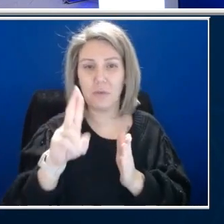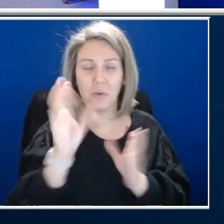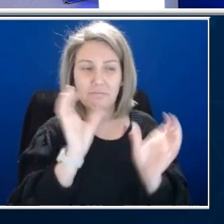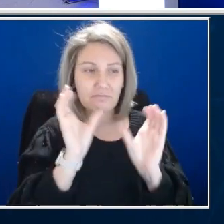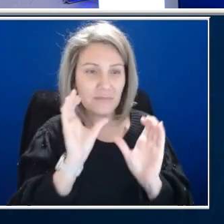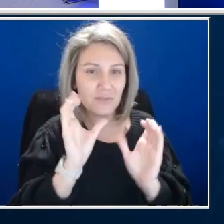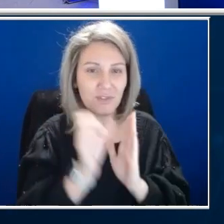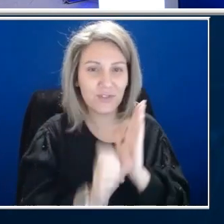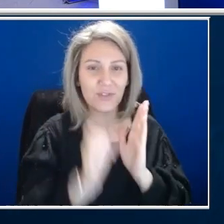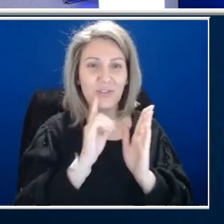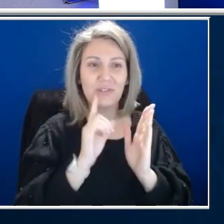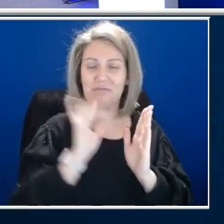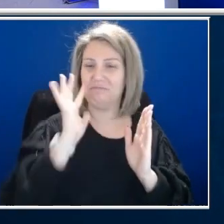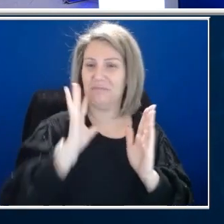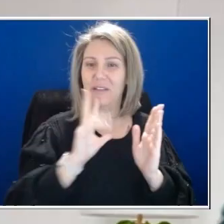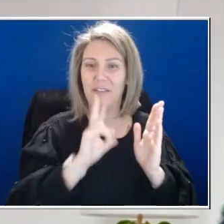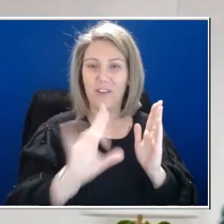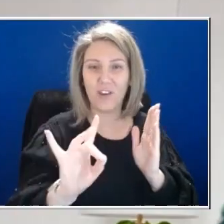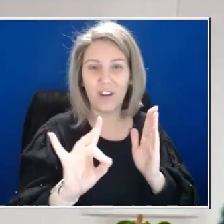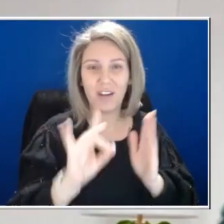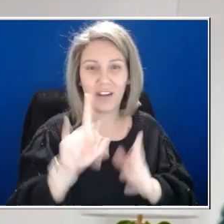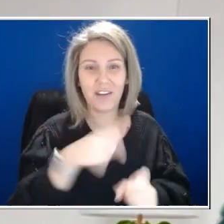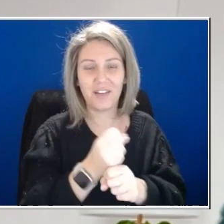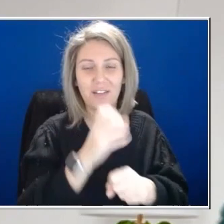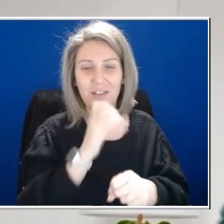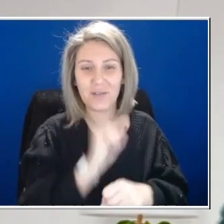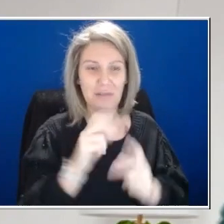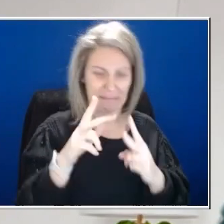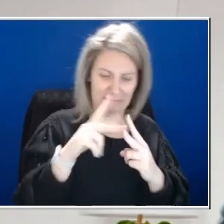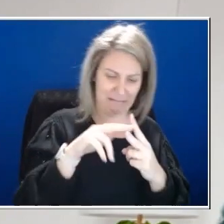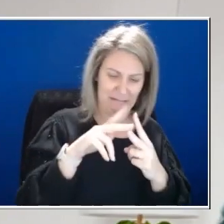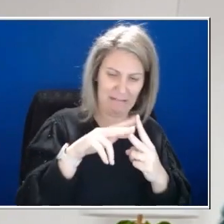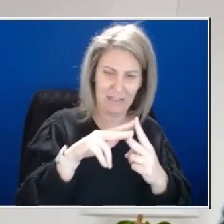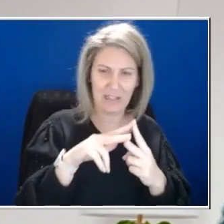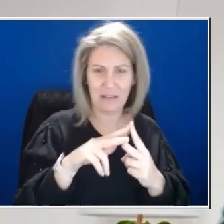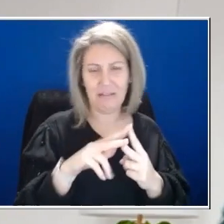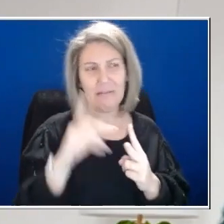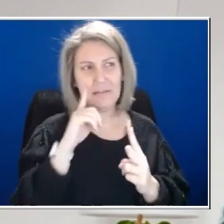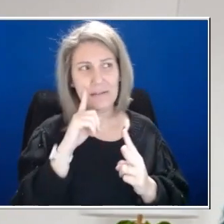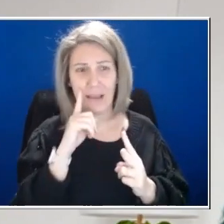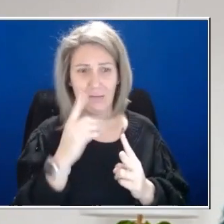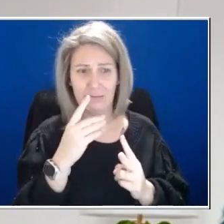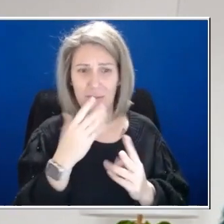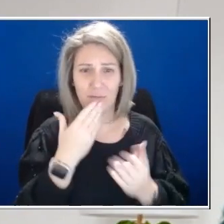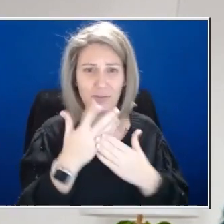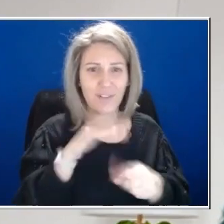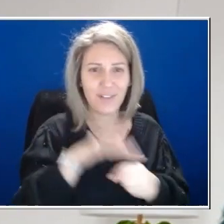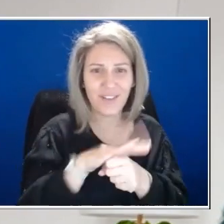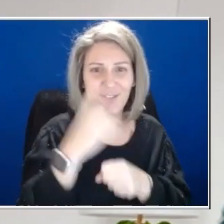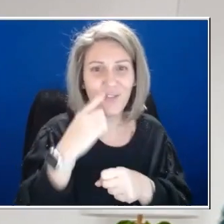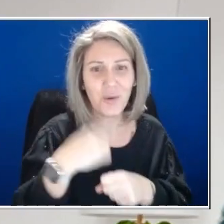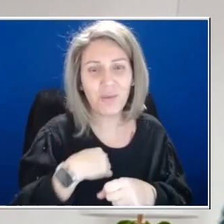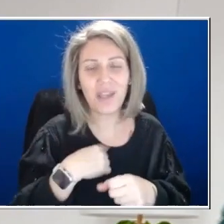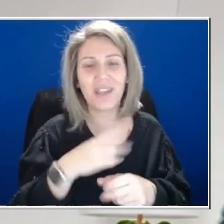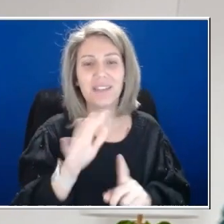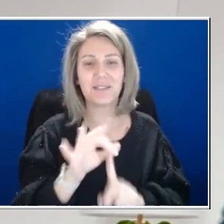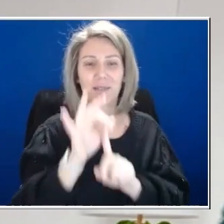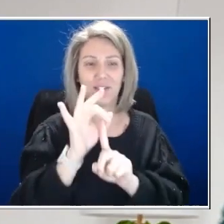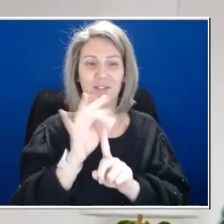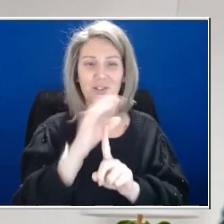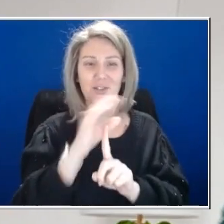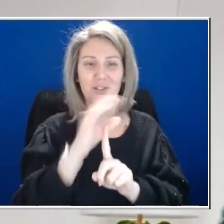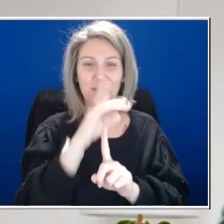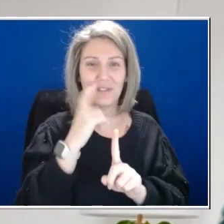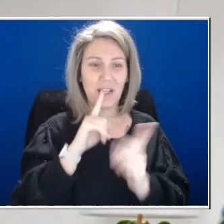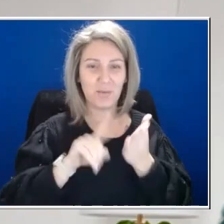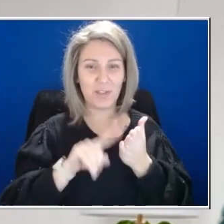being 38 years old, neither option sound like a reasonable option to me, especially since I had been doing some